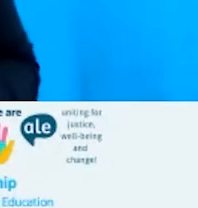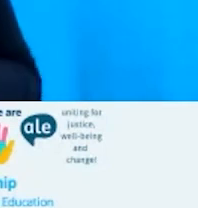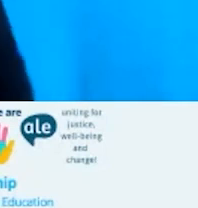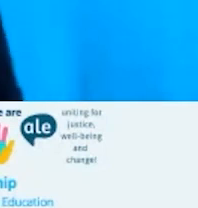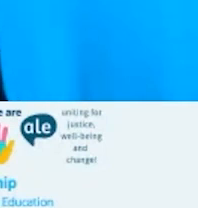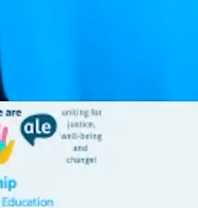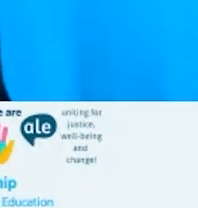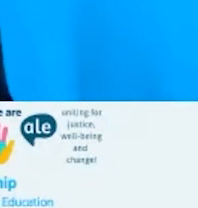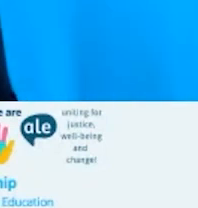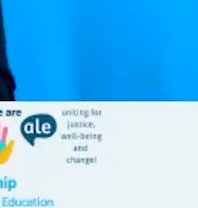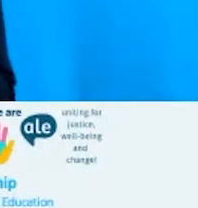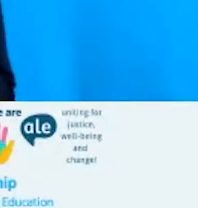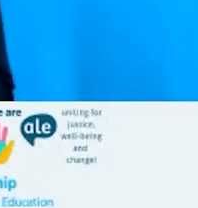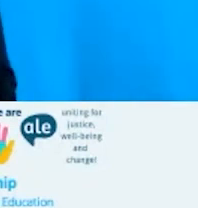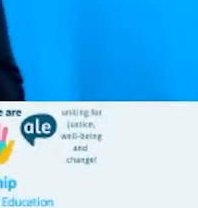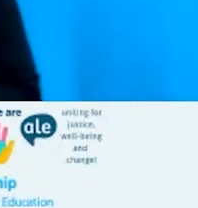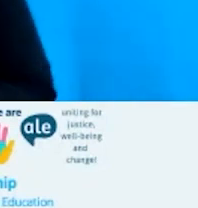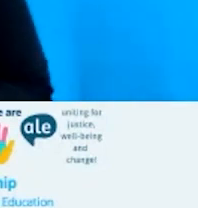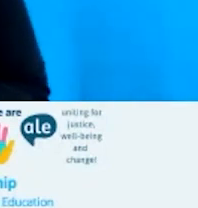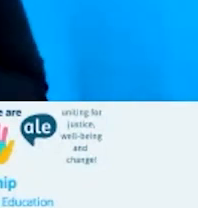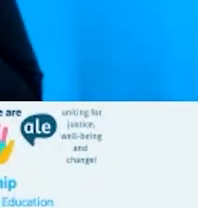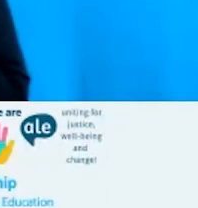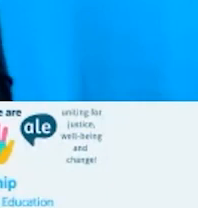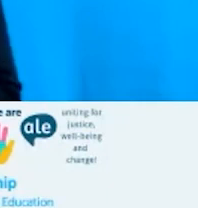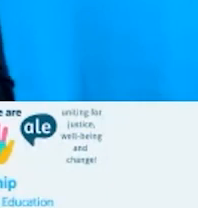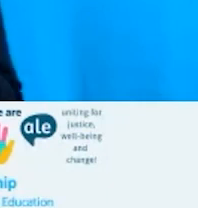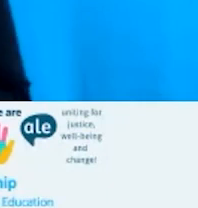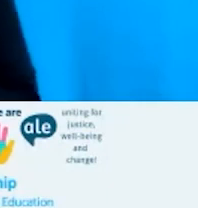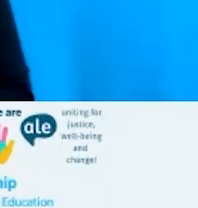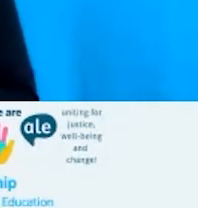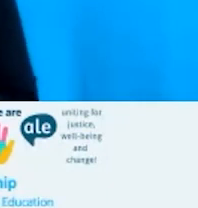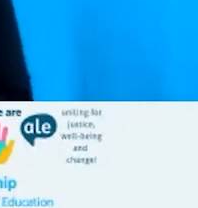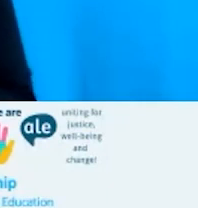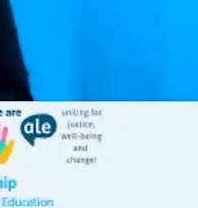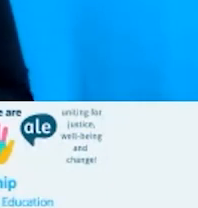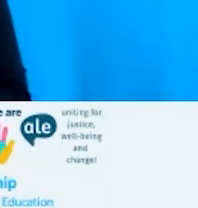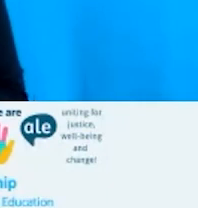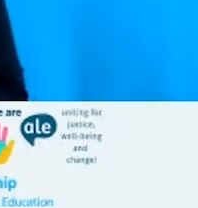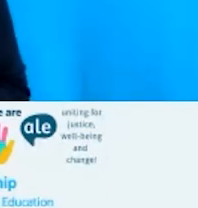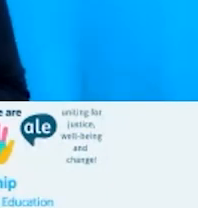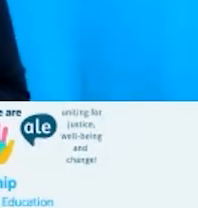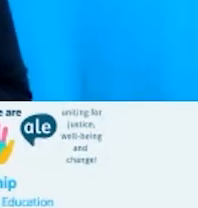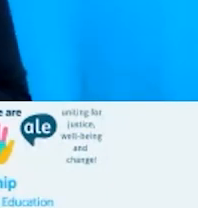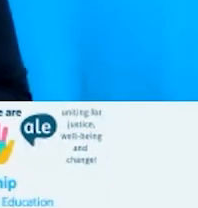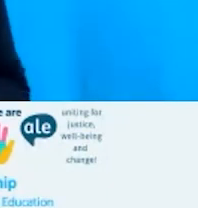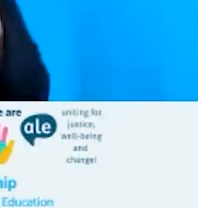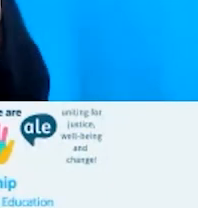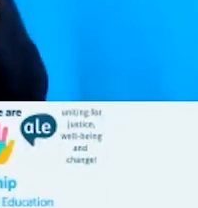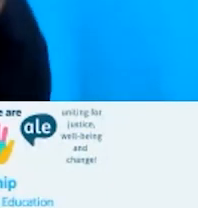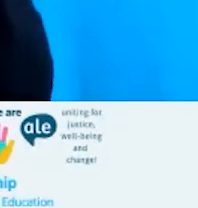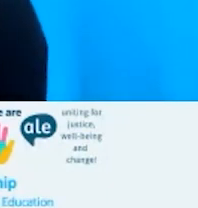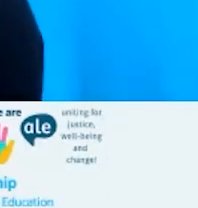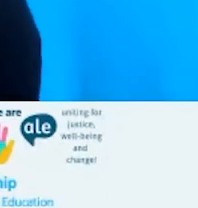at the global level and of course at the national level. So I'm here and I'm glad that I can join at least a little bit before I come back to